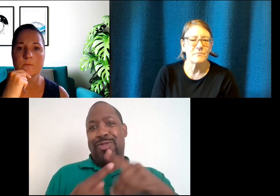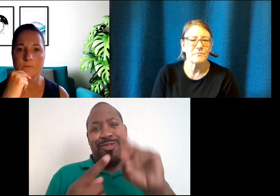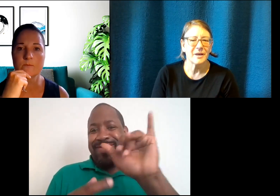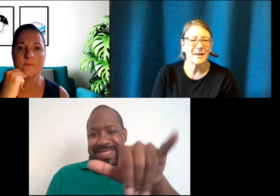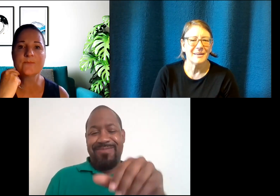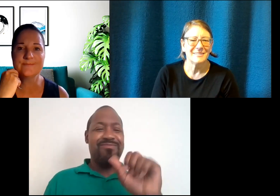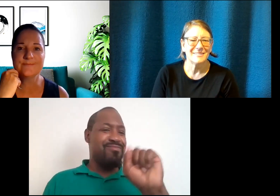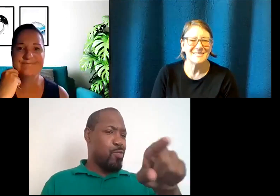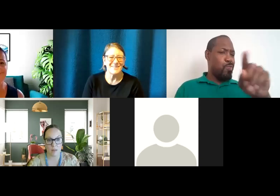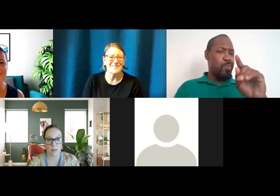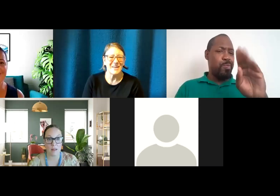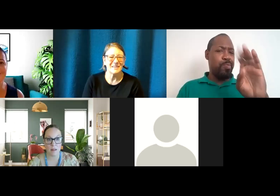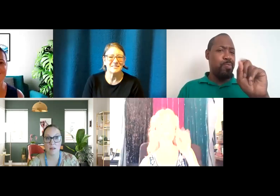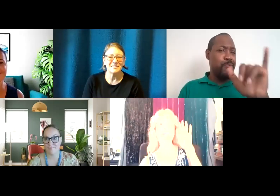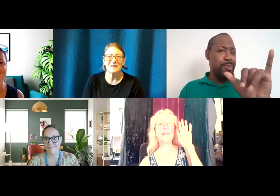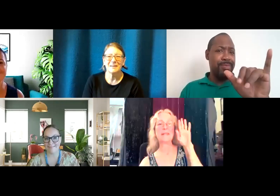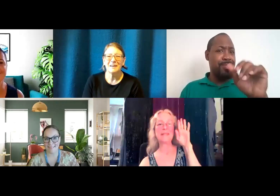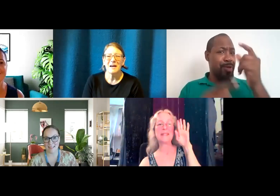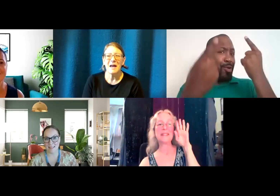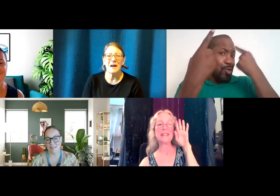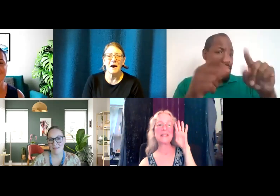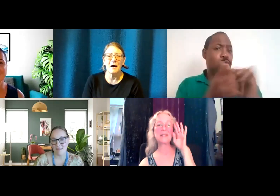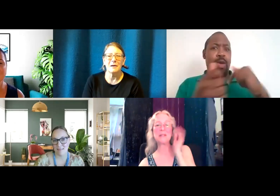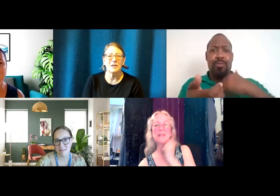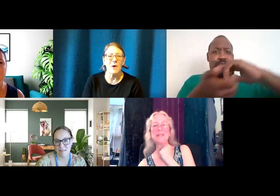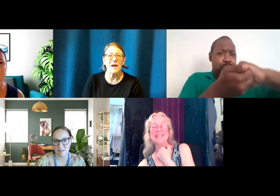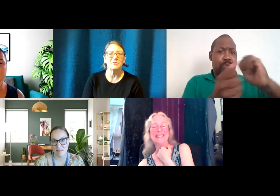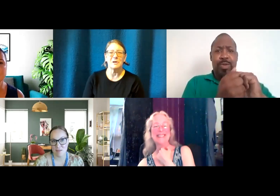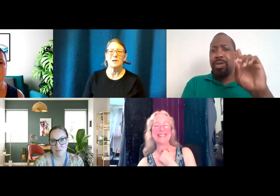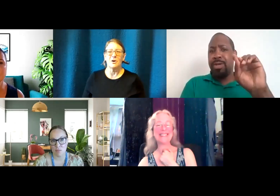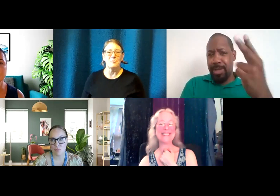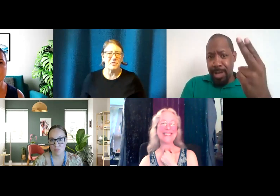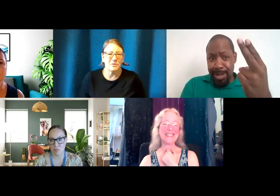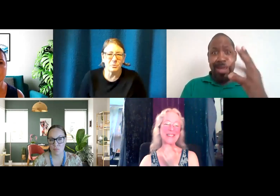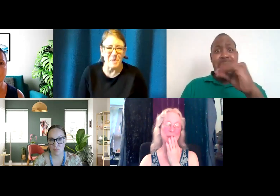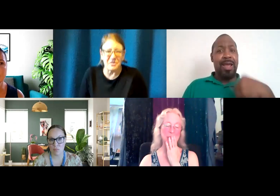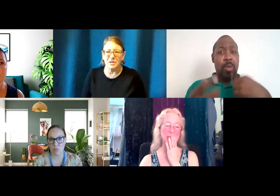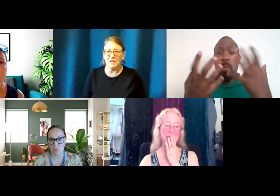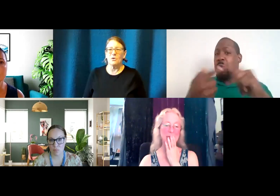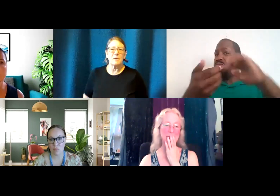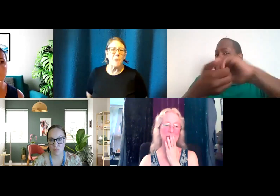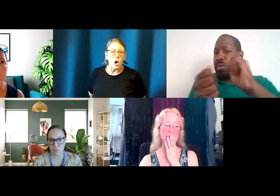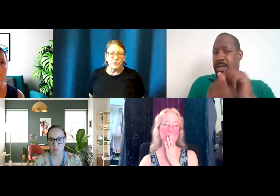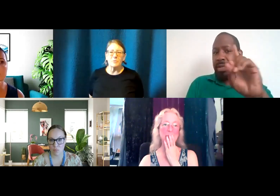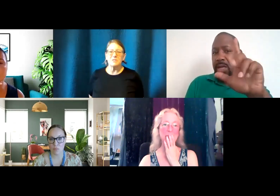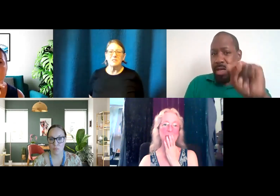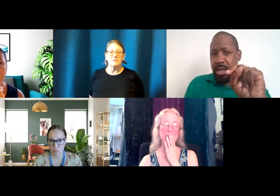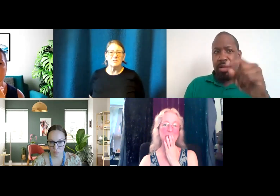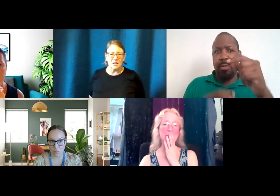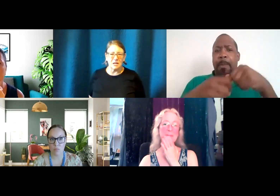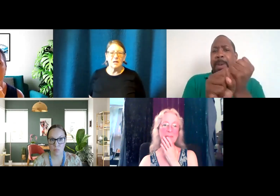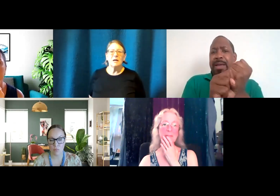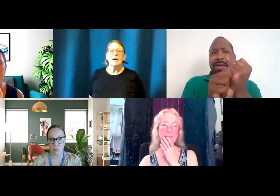So. Thank you. And, I agree, with Bethany, like partnering with